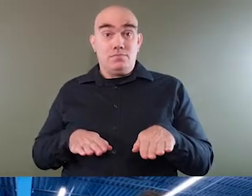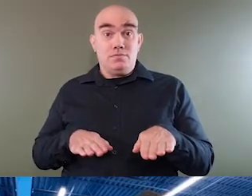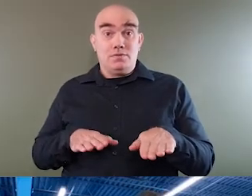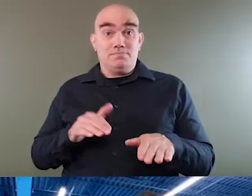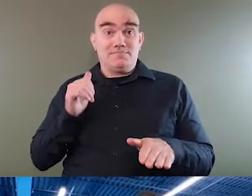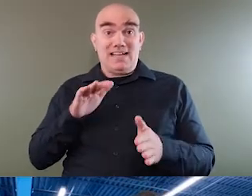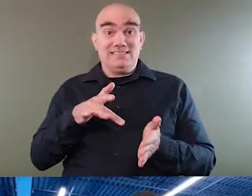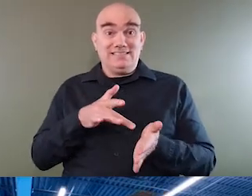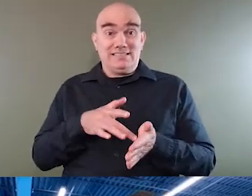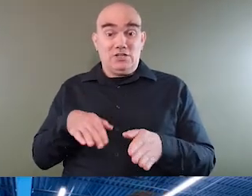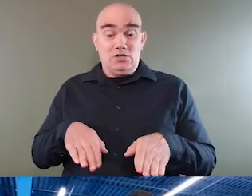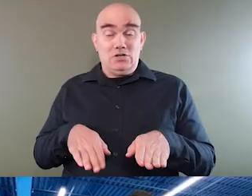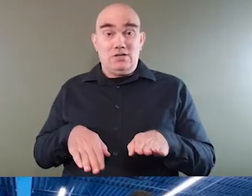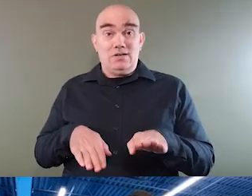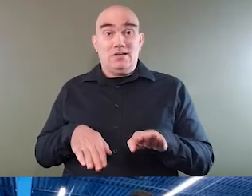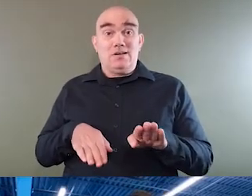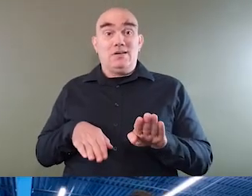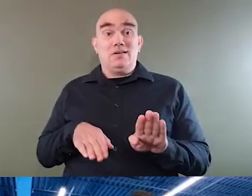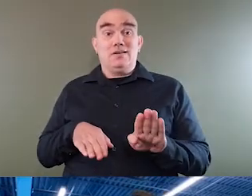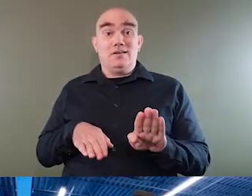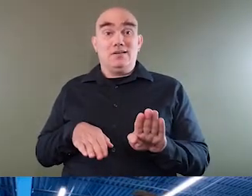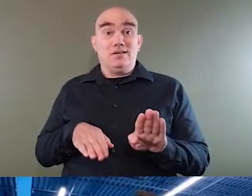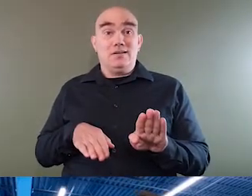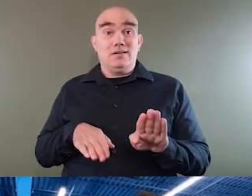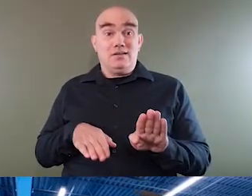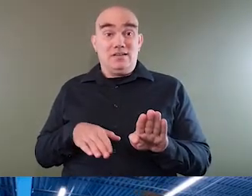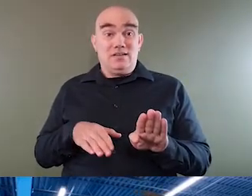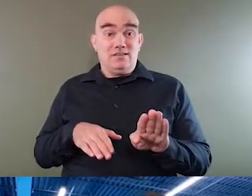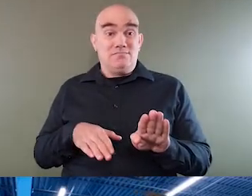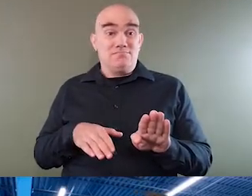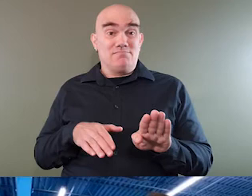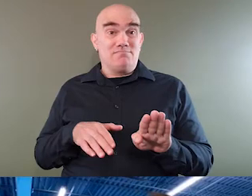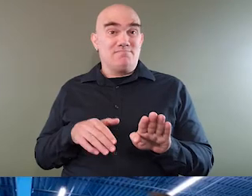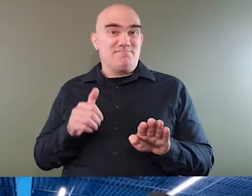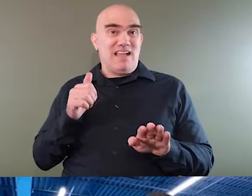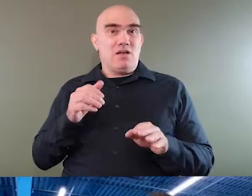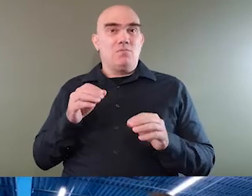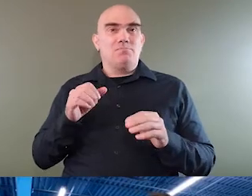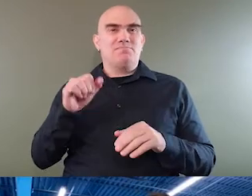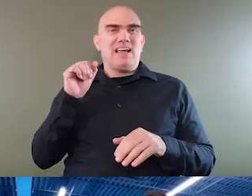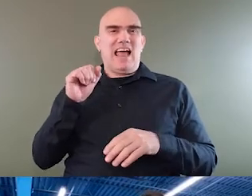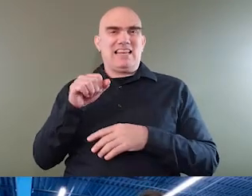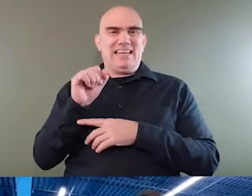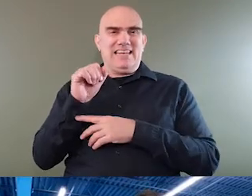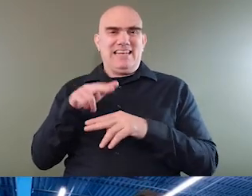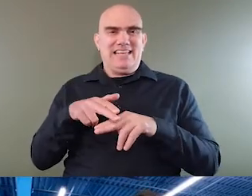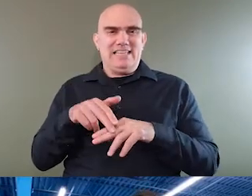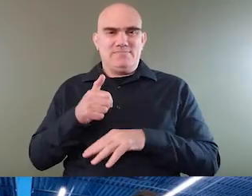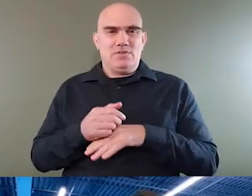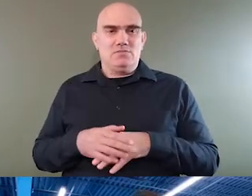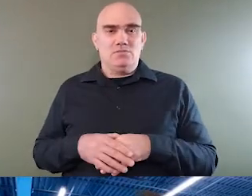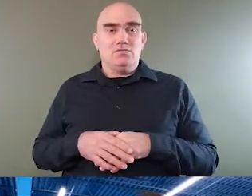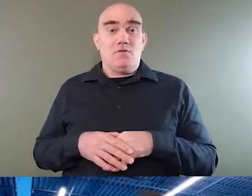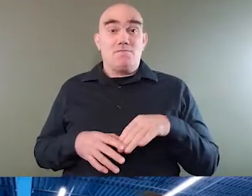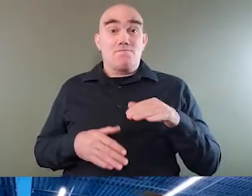to center, and shift to a back, little bit of a leaning back posture. Front toes